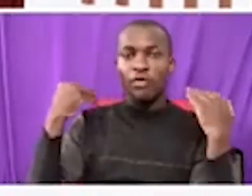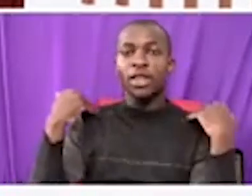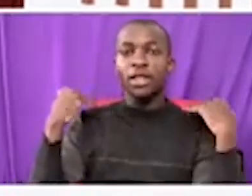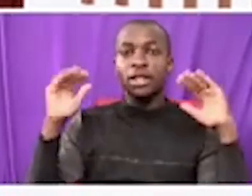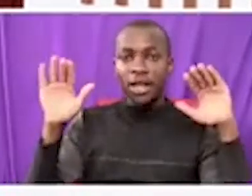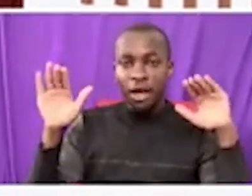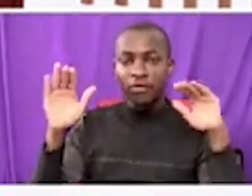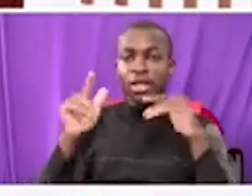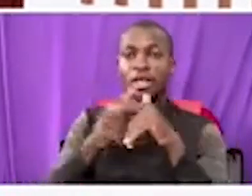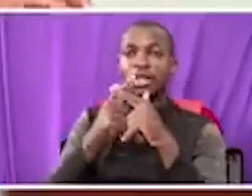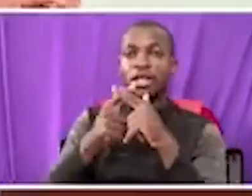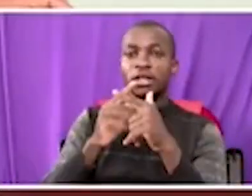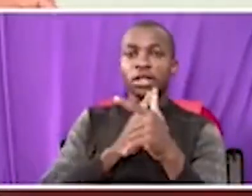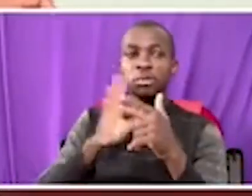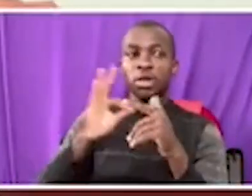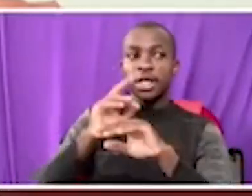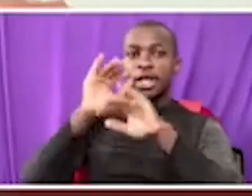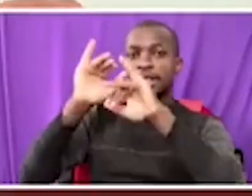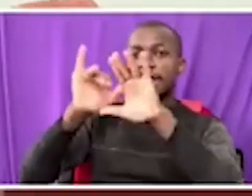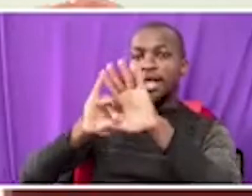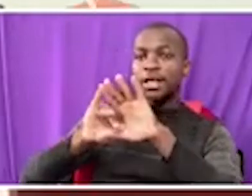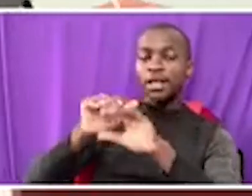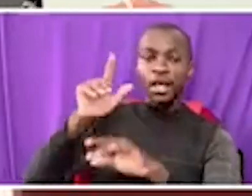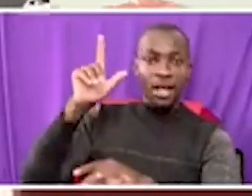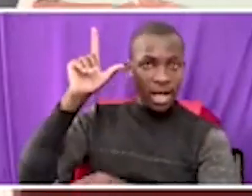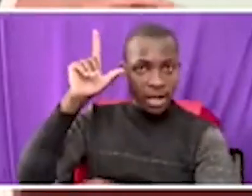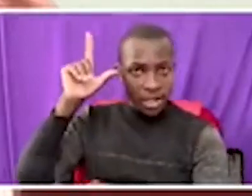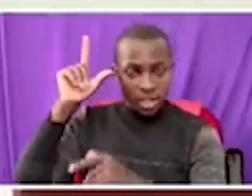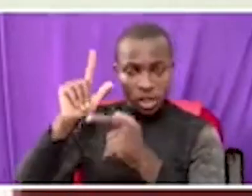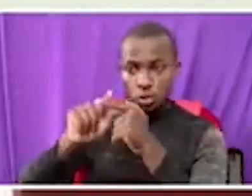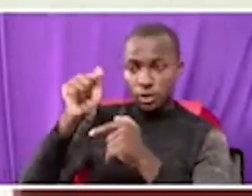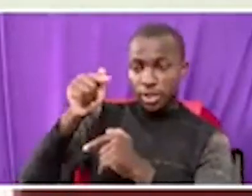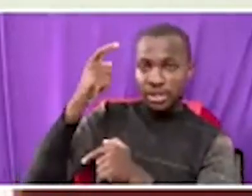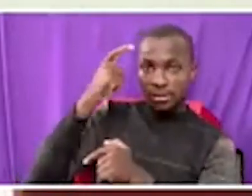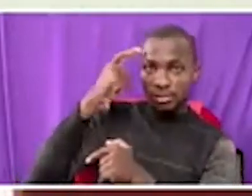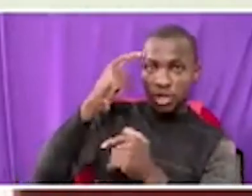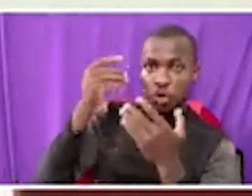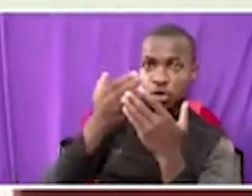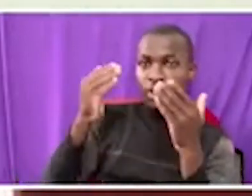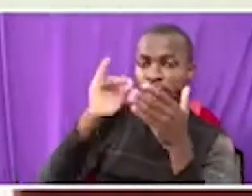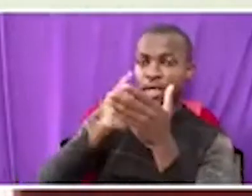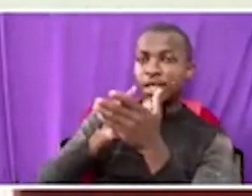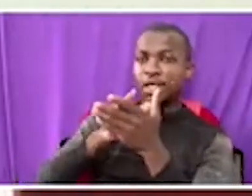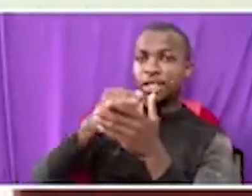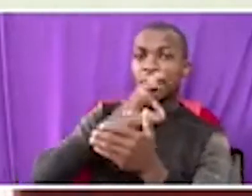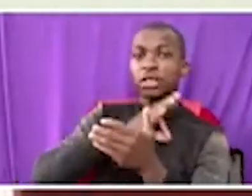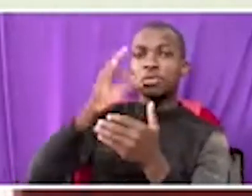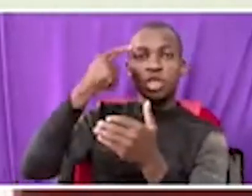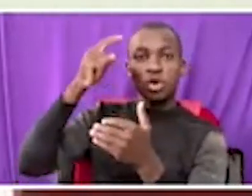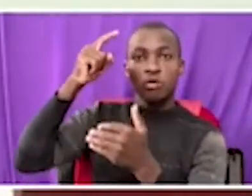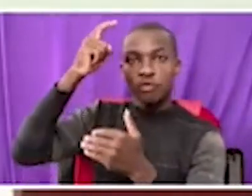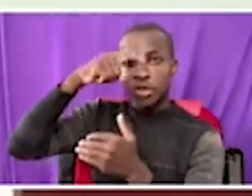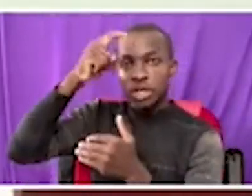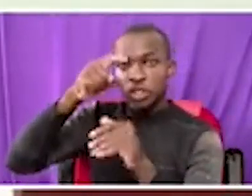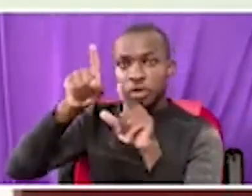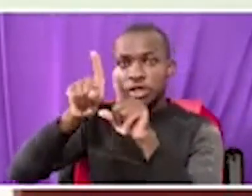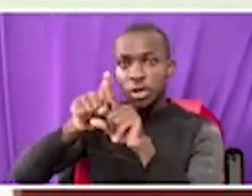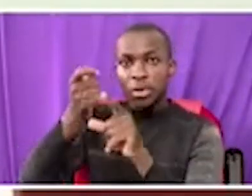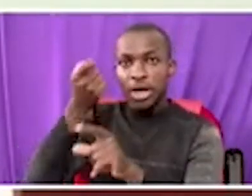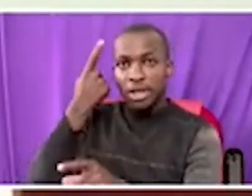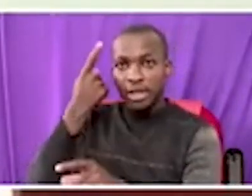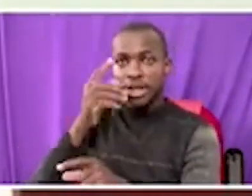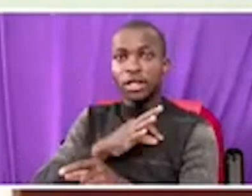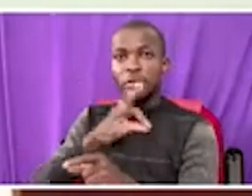of the Lord will rest upon him. Listen to these mental qualities: the spirit of wisdom and understanding, the spirit